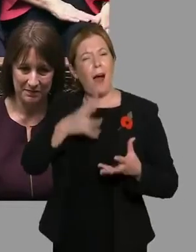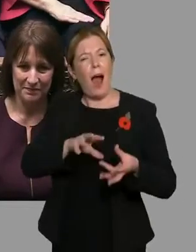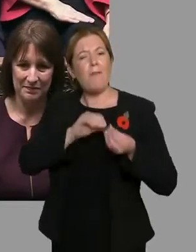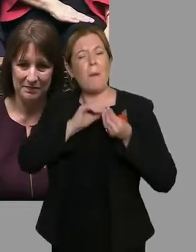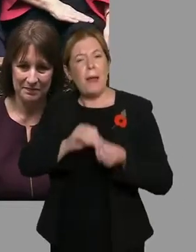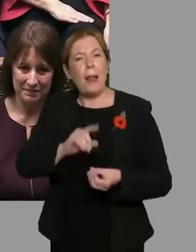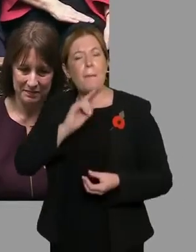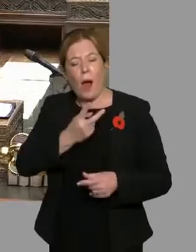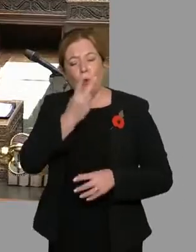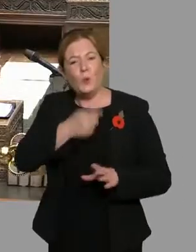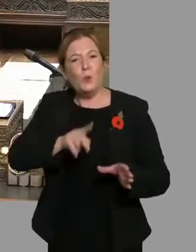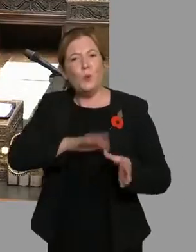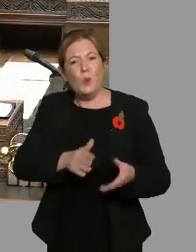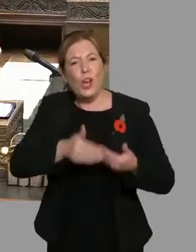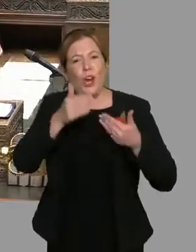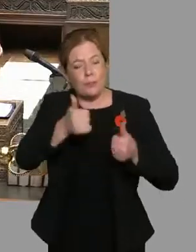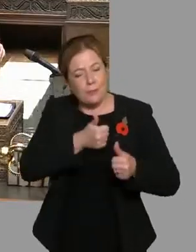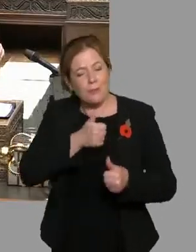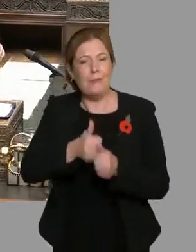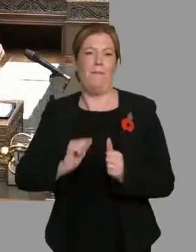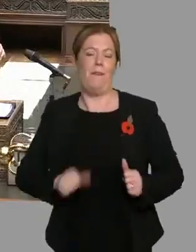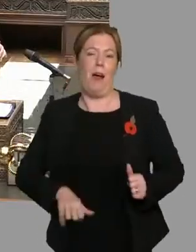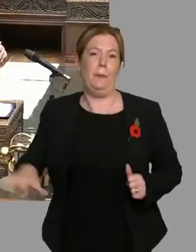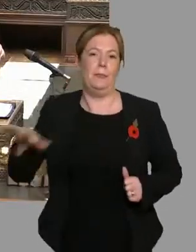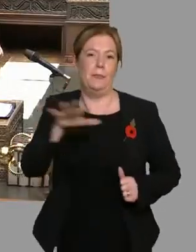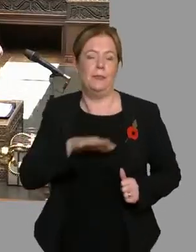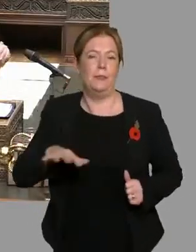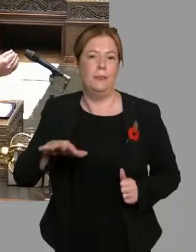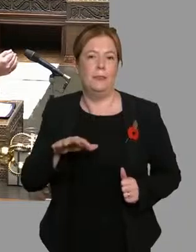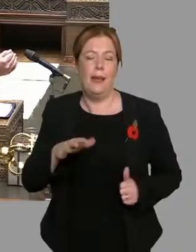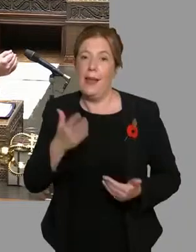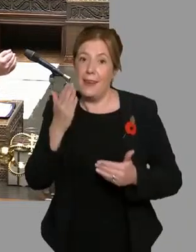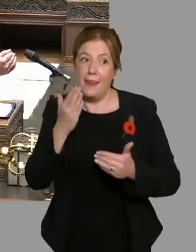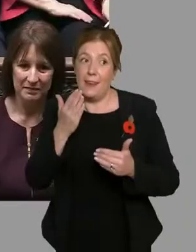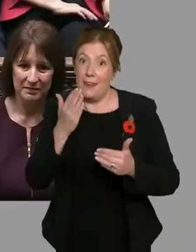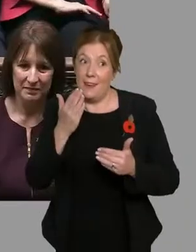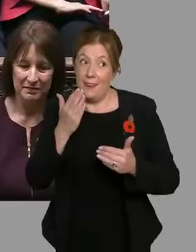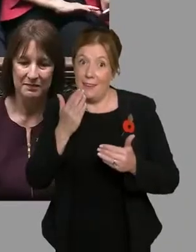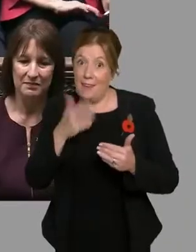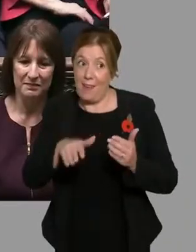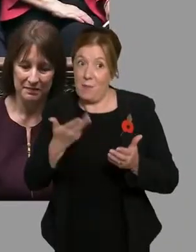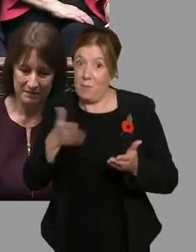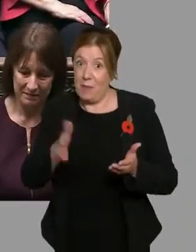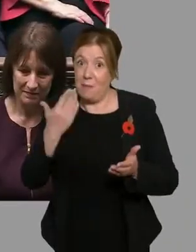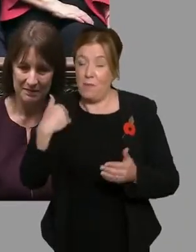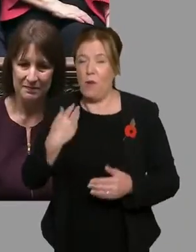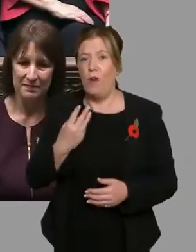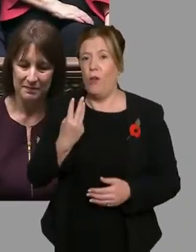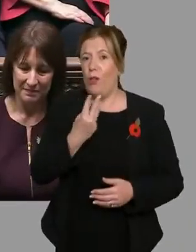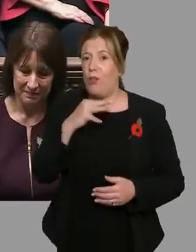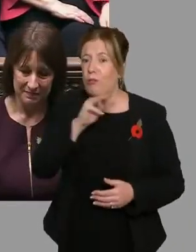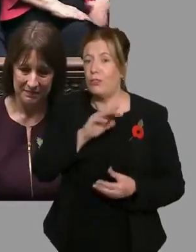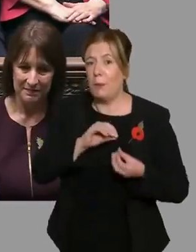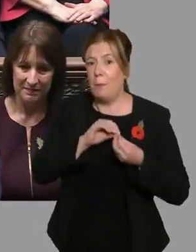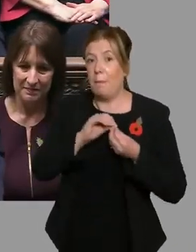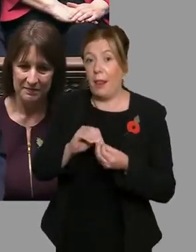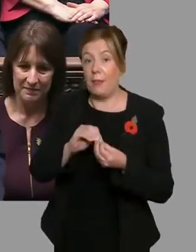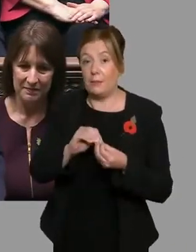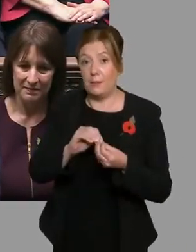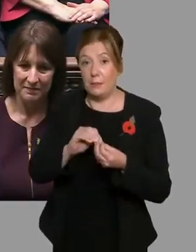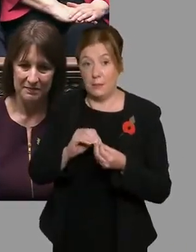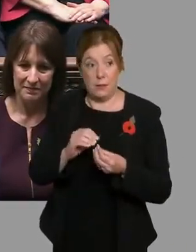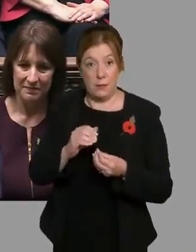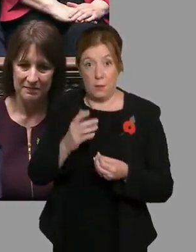the single biggest increase, unlike the £300 million, which was an underspend under the last government. And when it comes